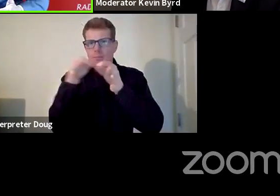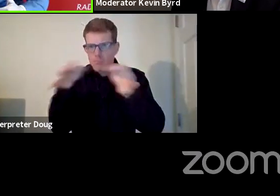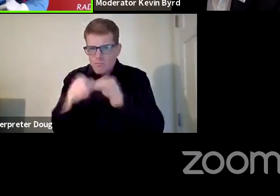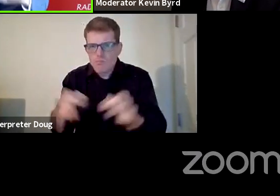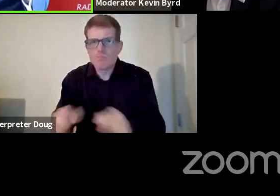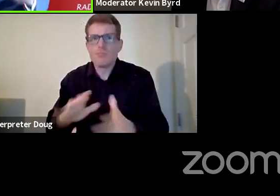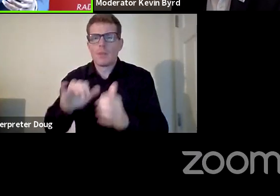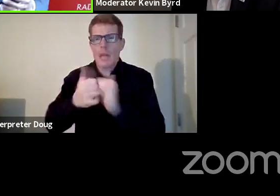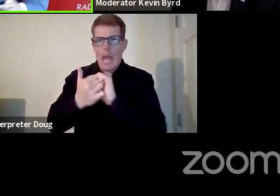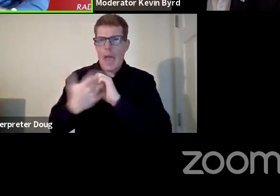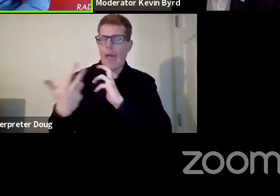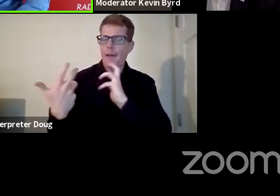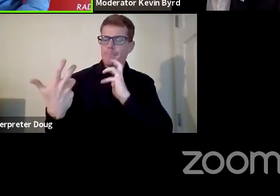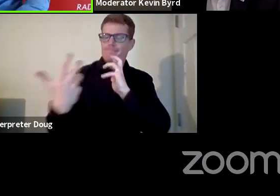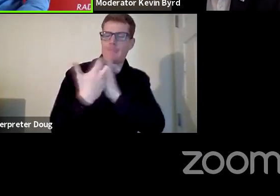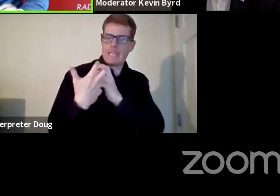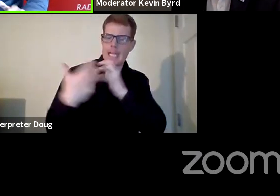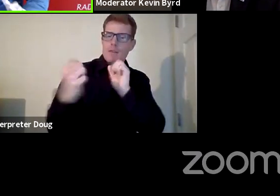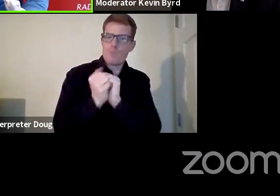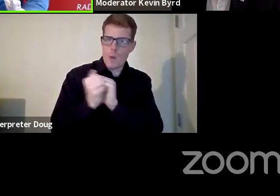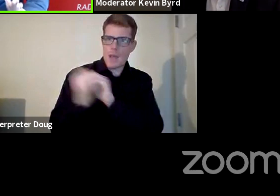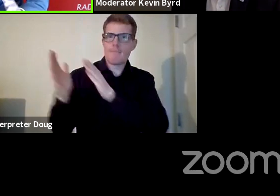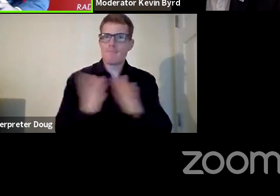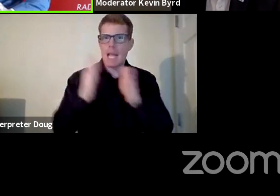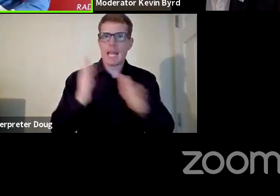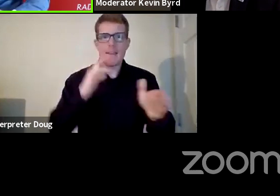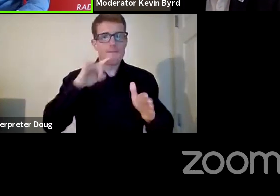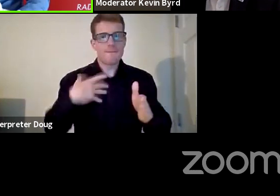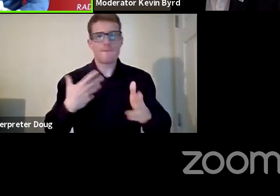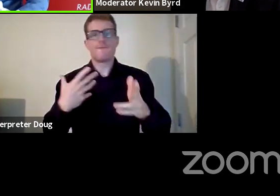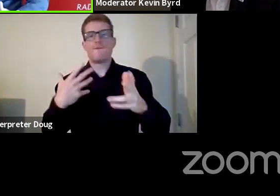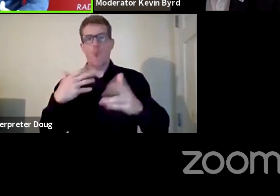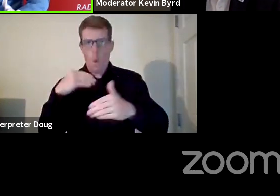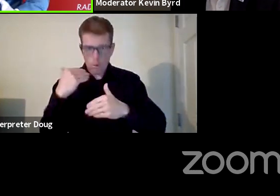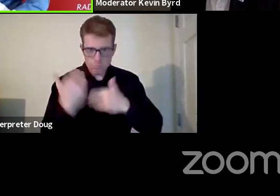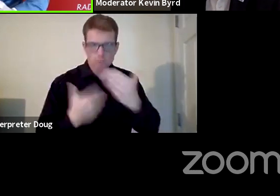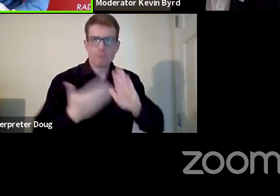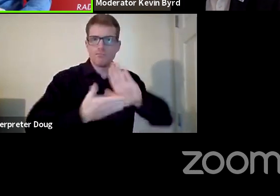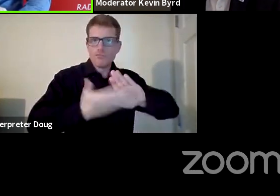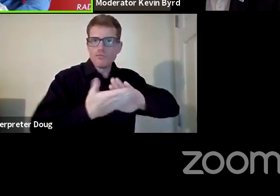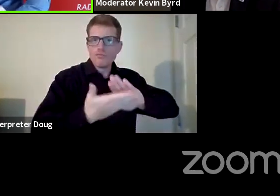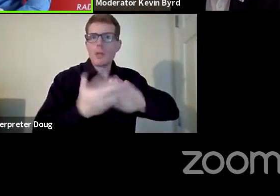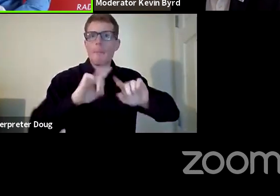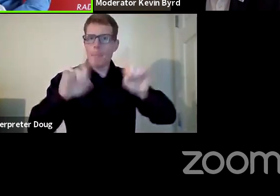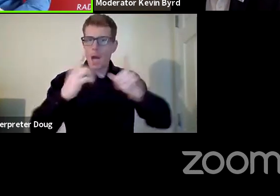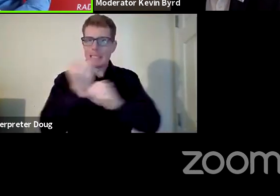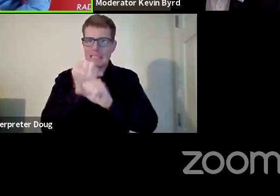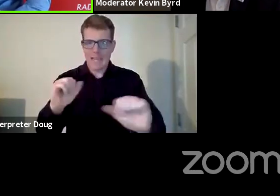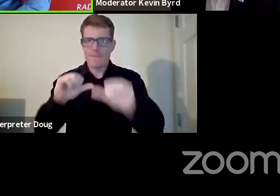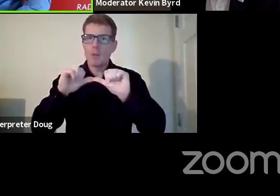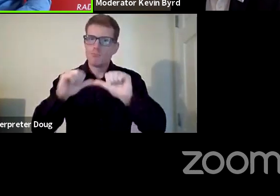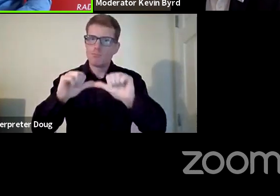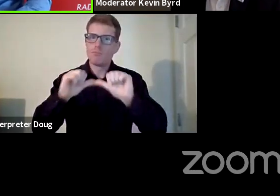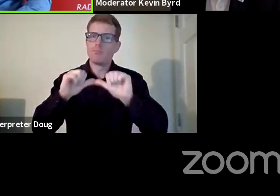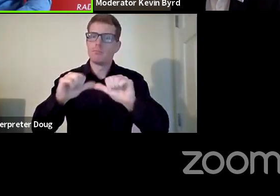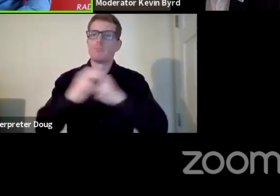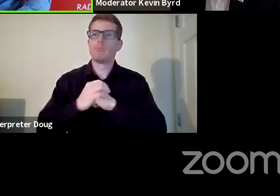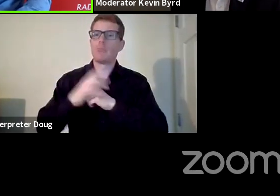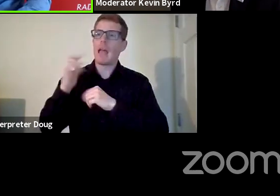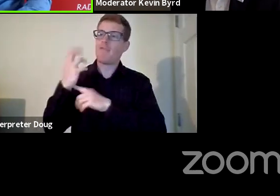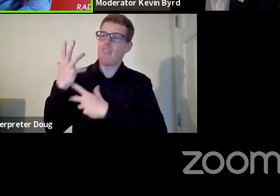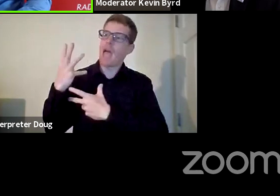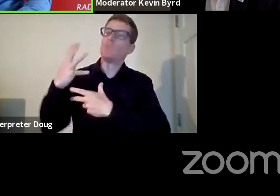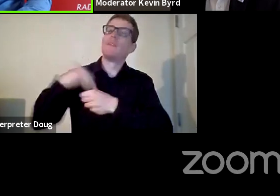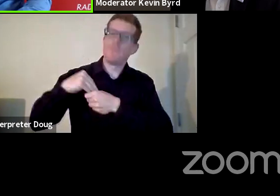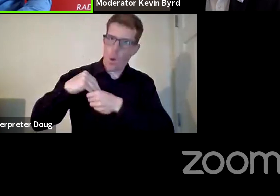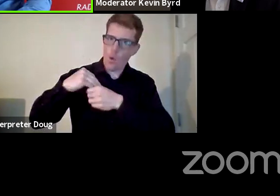connect those guidelines to our plans was really, really insightful, and Chev will be involved as a part of those final steps in that process.